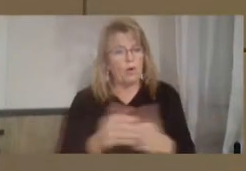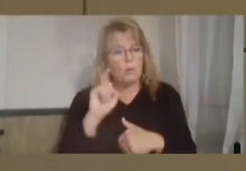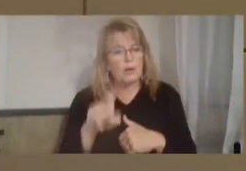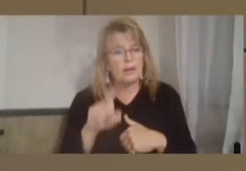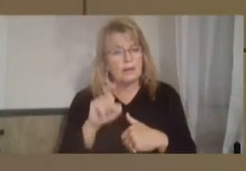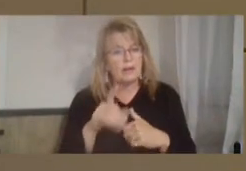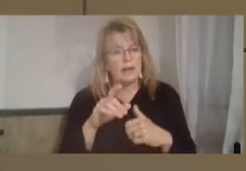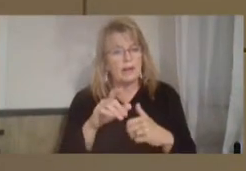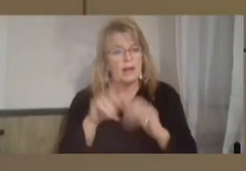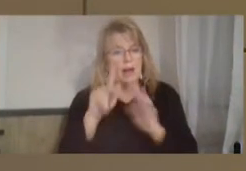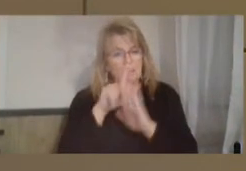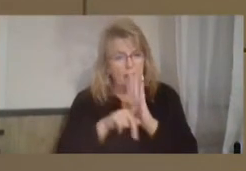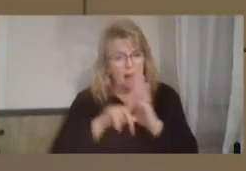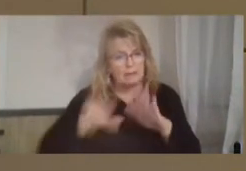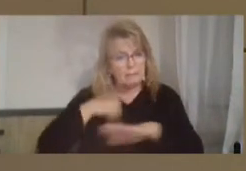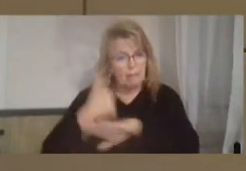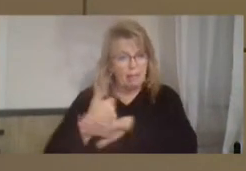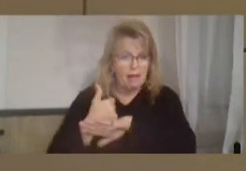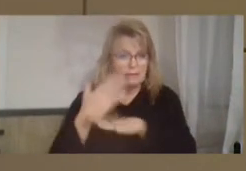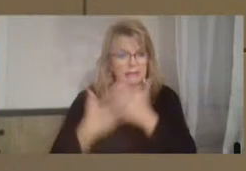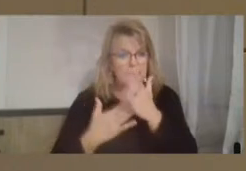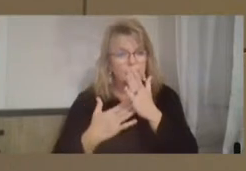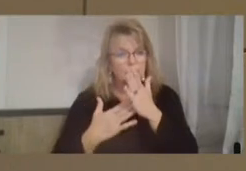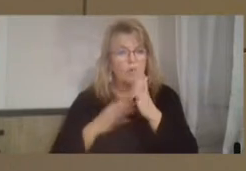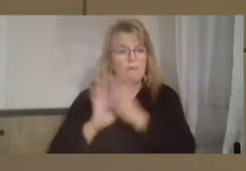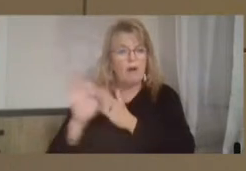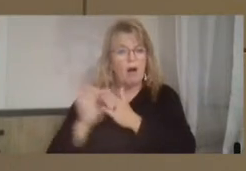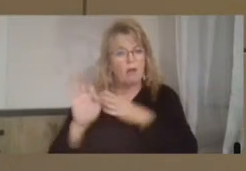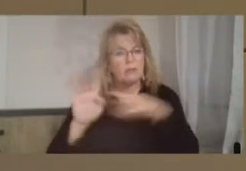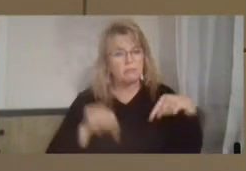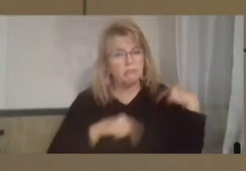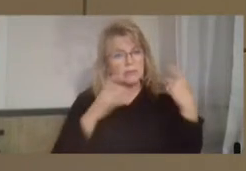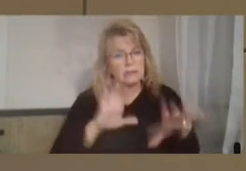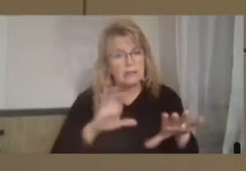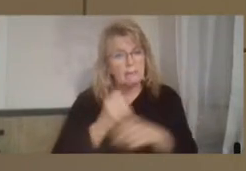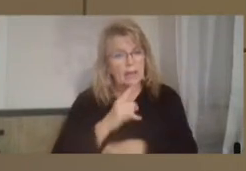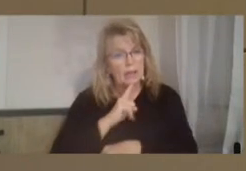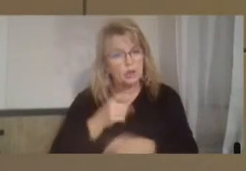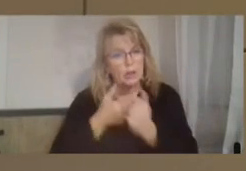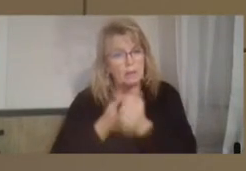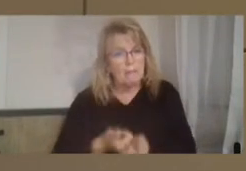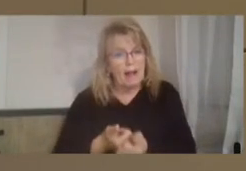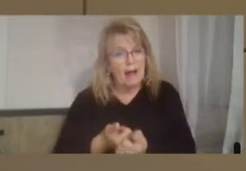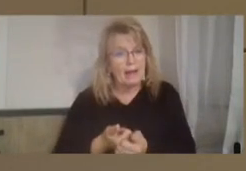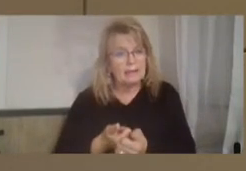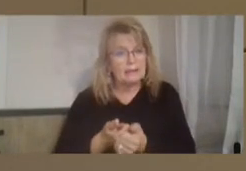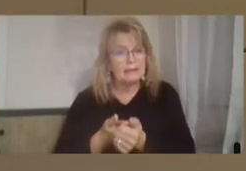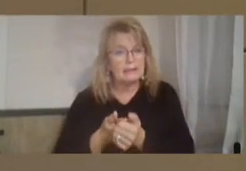in place or some sort of audit being done to ensure that there is compliance with the commitment.